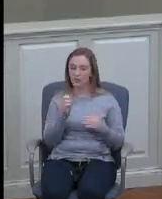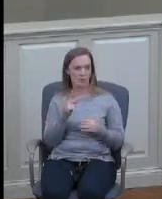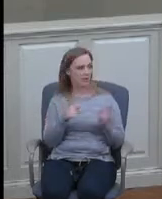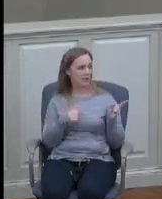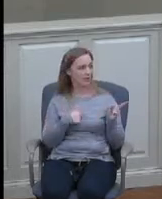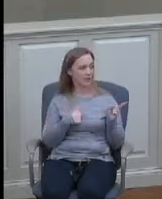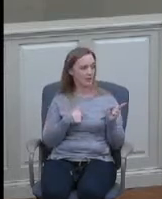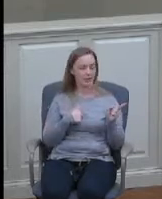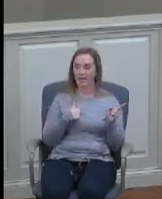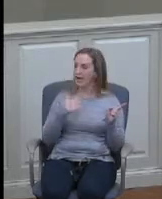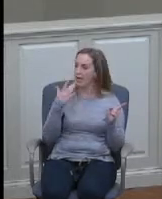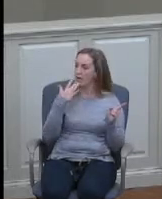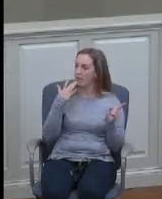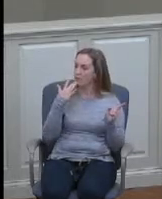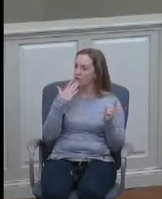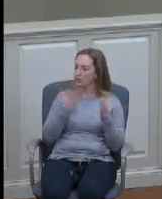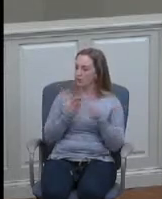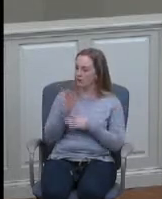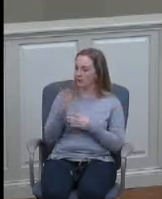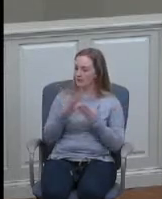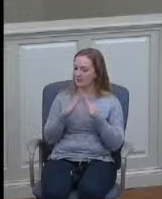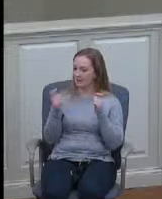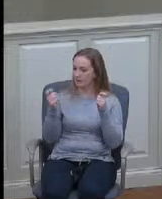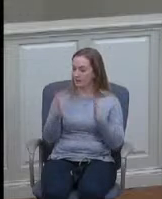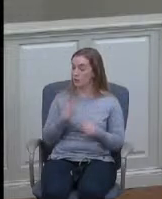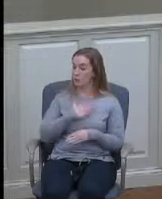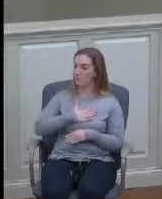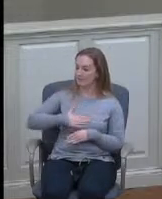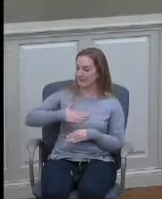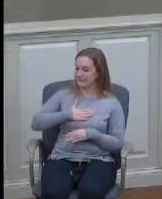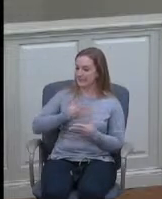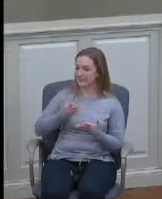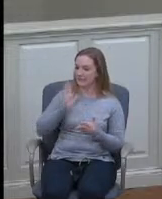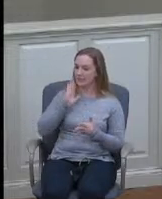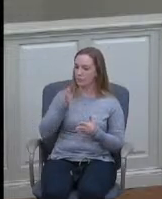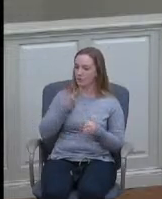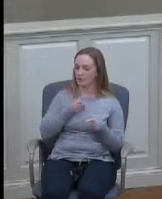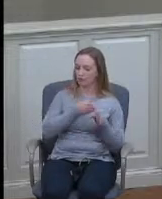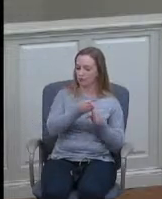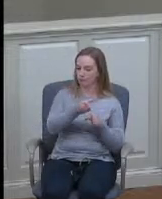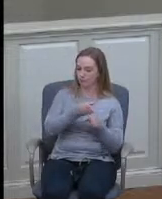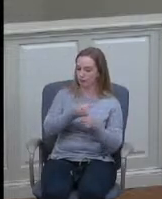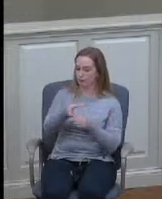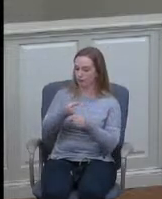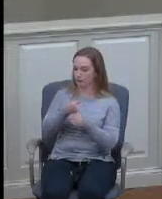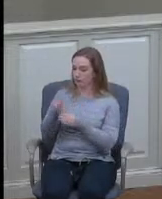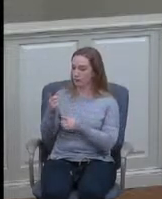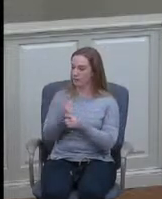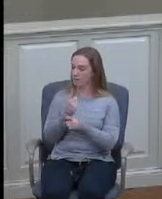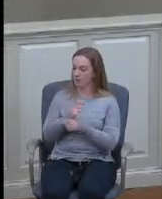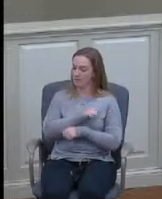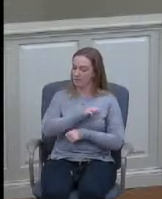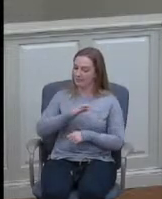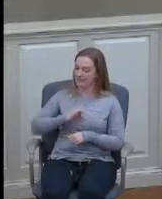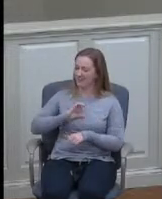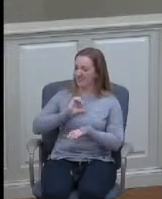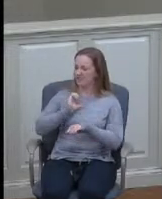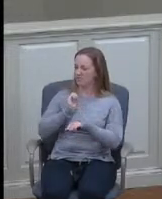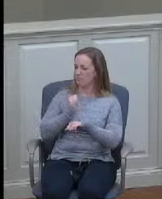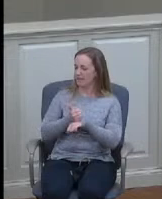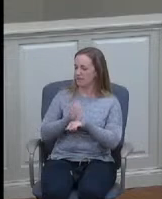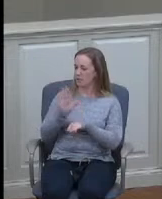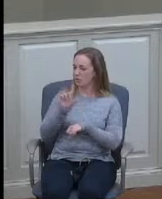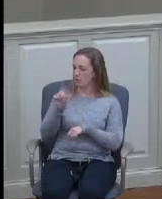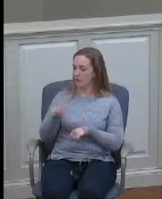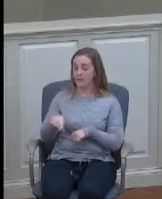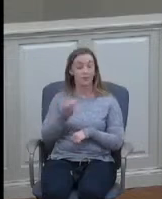prefer you go through the city manager, please, and then we'll distribute that to the appropriate staff okay, based on what question you have. okay.